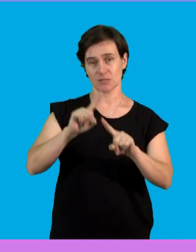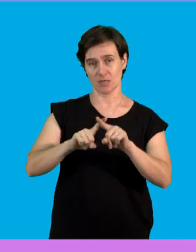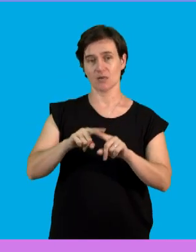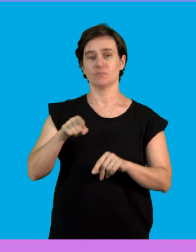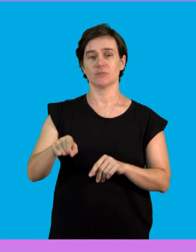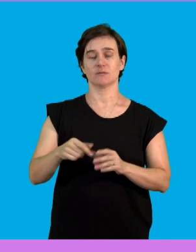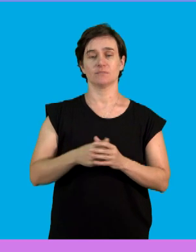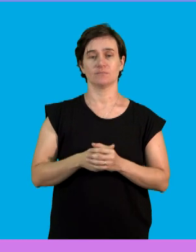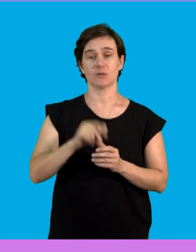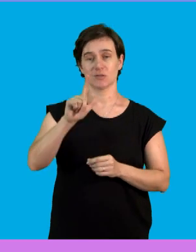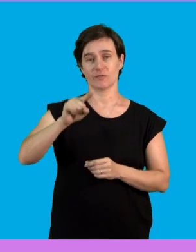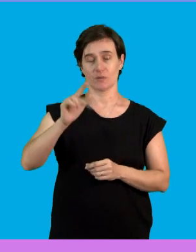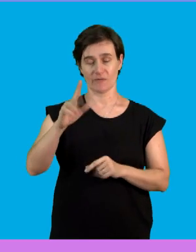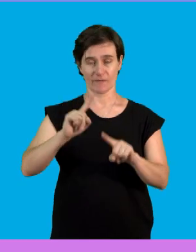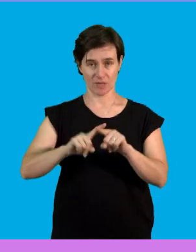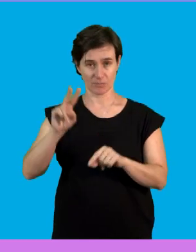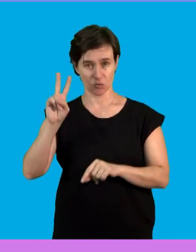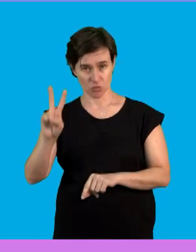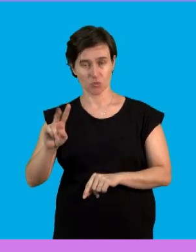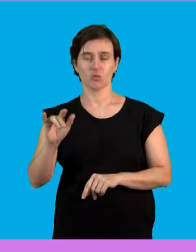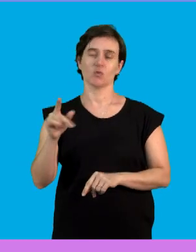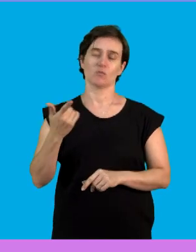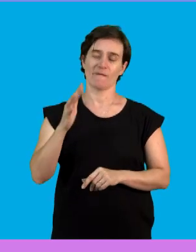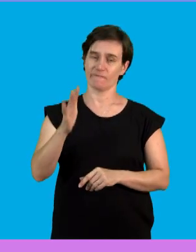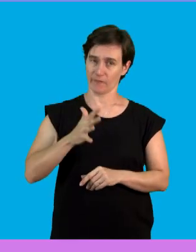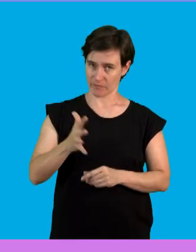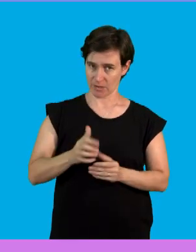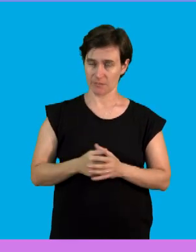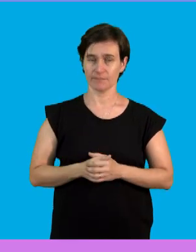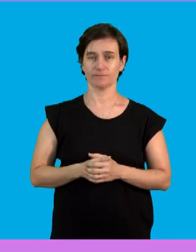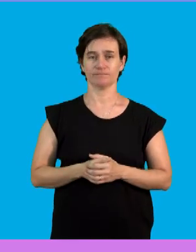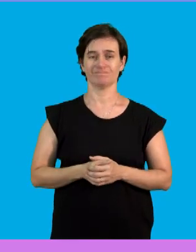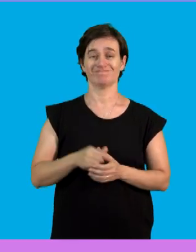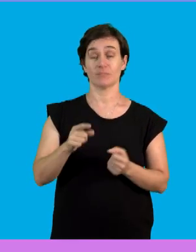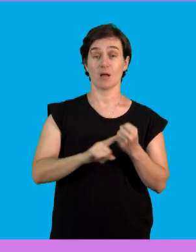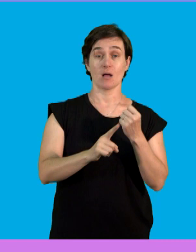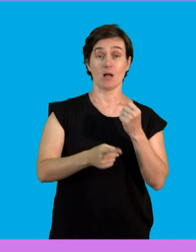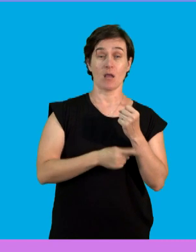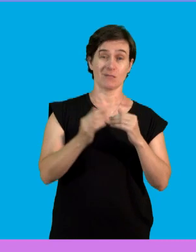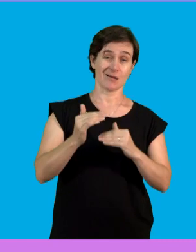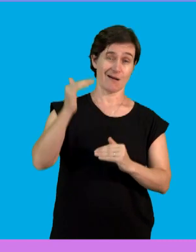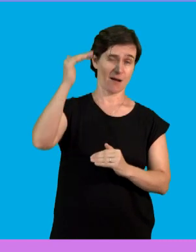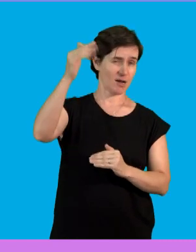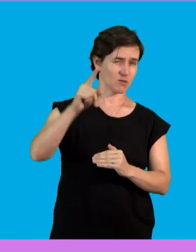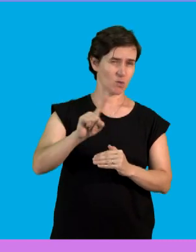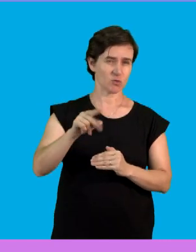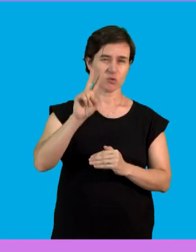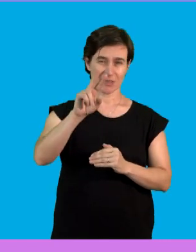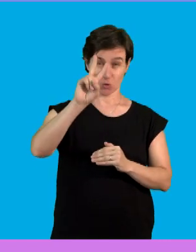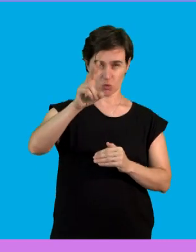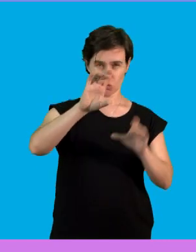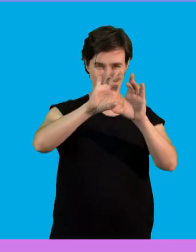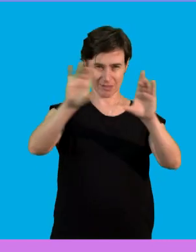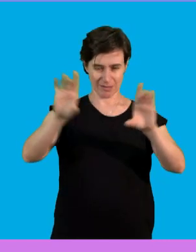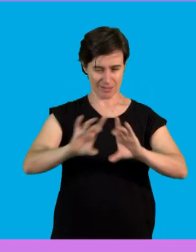7.5 rather, times 2, which is 15. And then if we look at the height, we